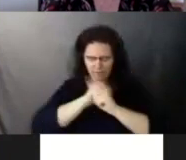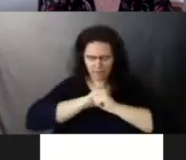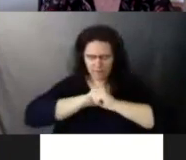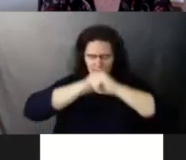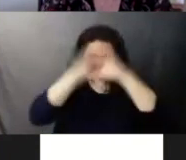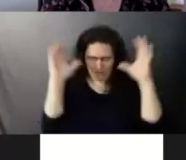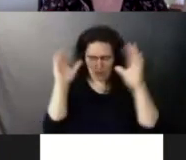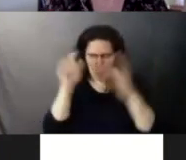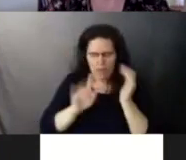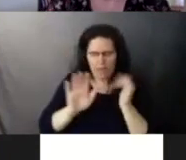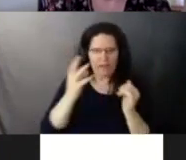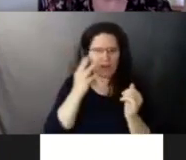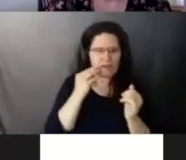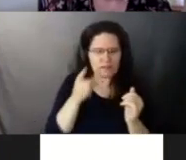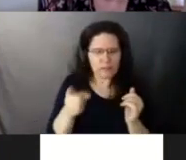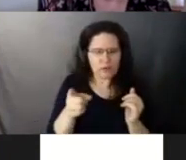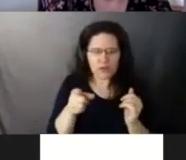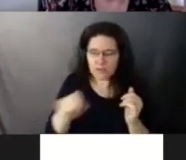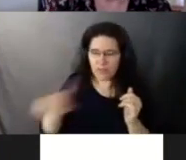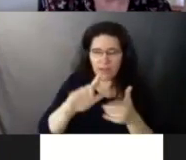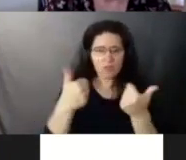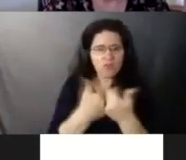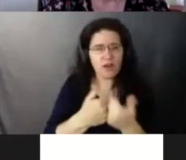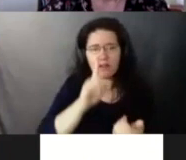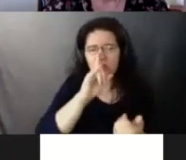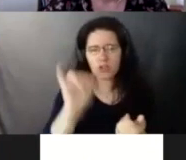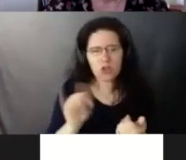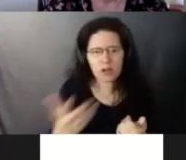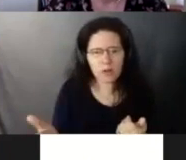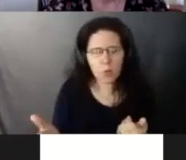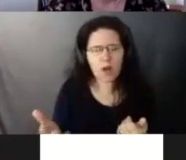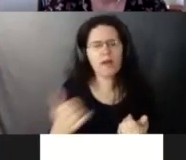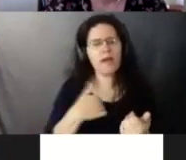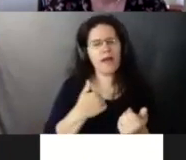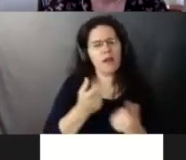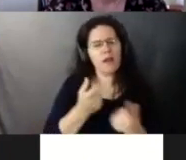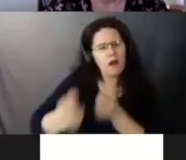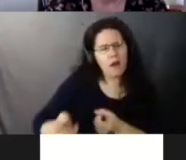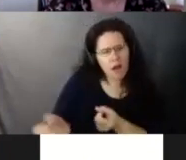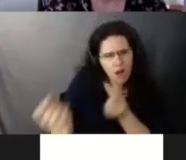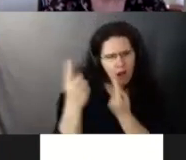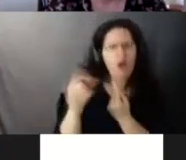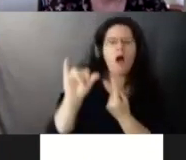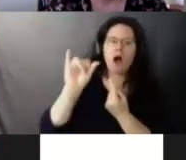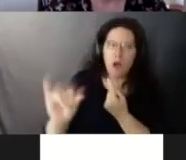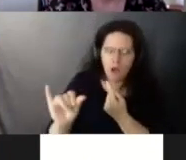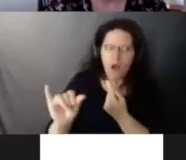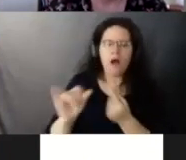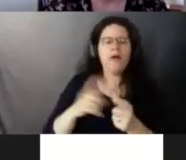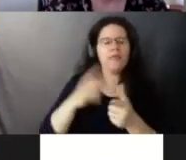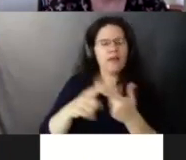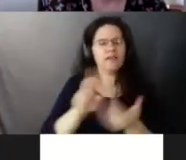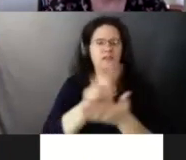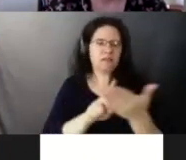live the challenges that they are facing, and then come to the design to the project. So I would appreciate